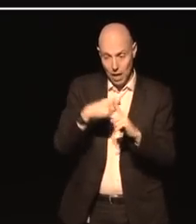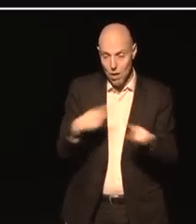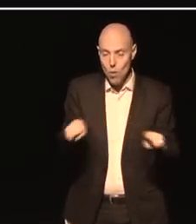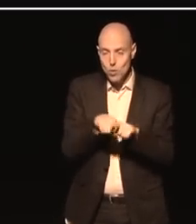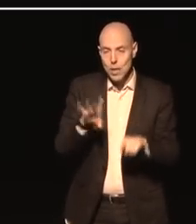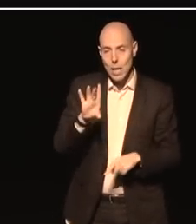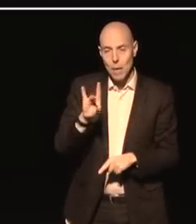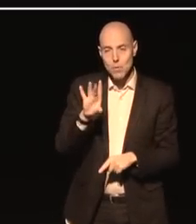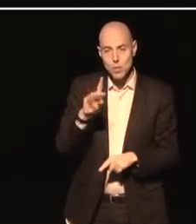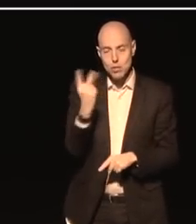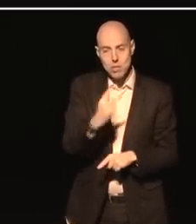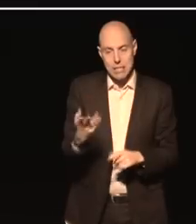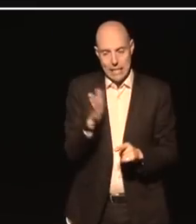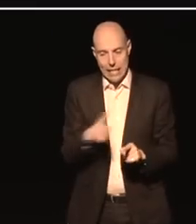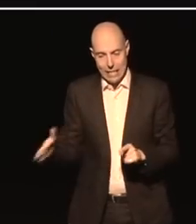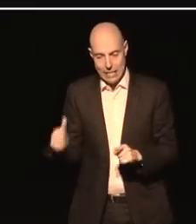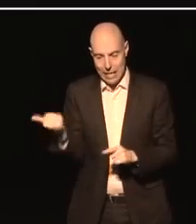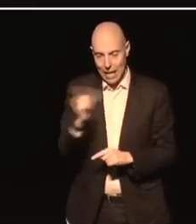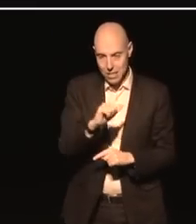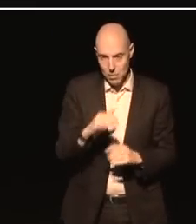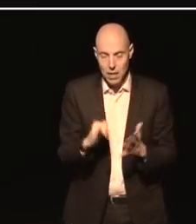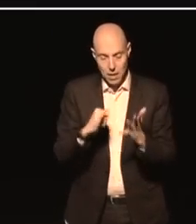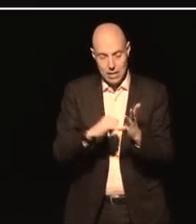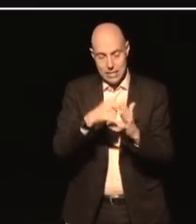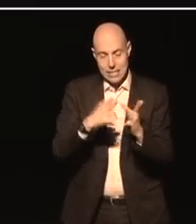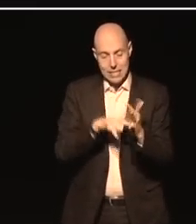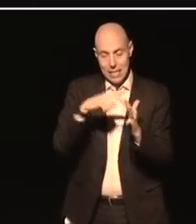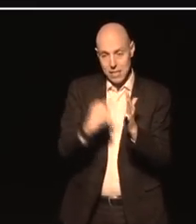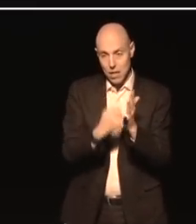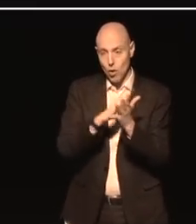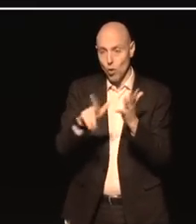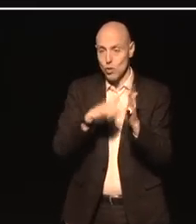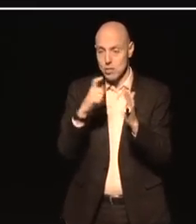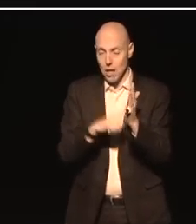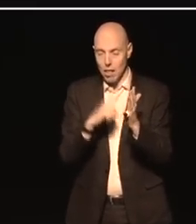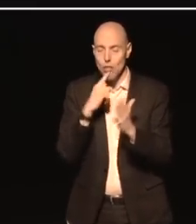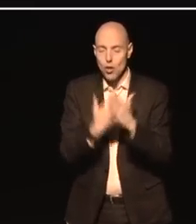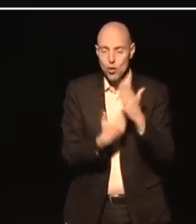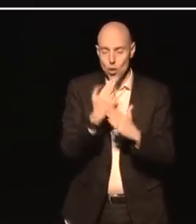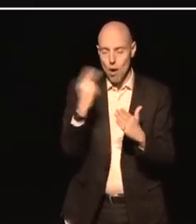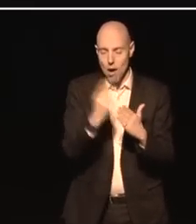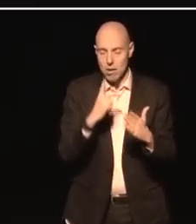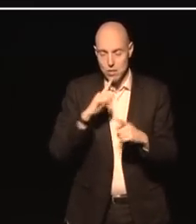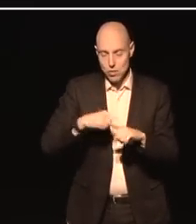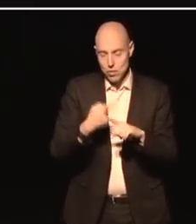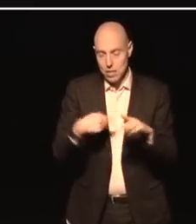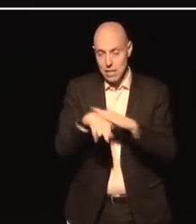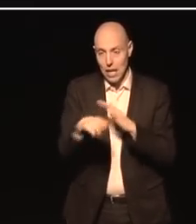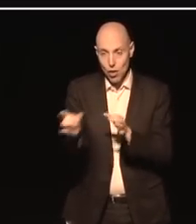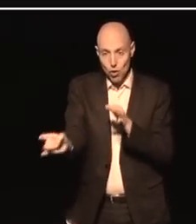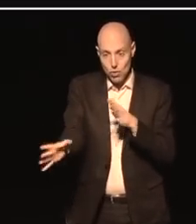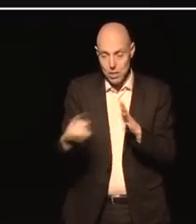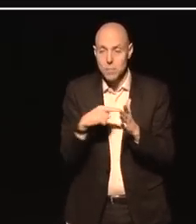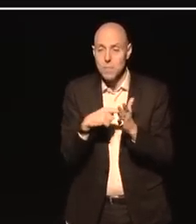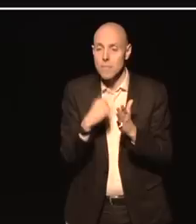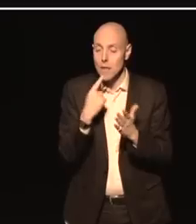Ipswich-based Dance East Academy. Skinder Hundal, who is chief executive of the New Art Exchange in Nottingham, a contemporary visual